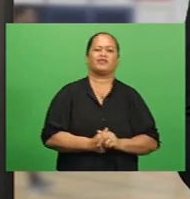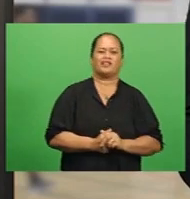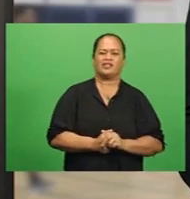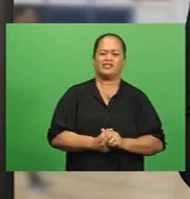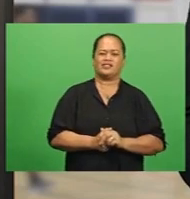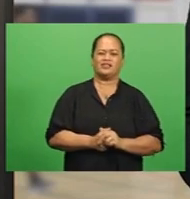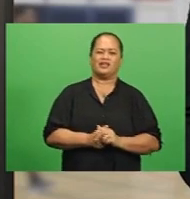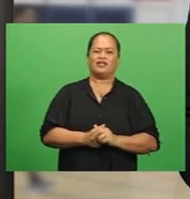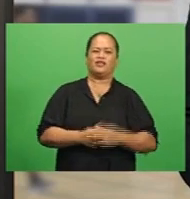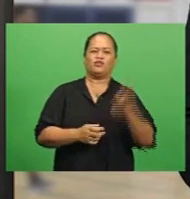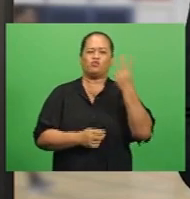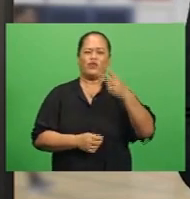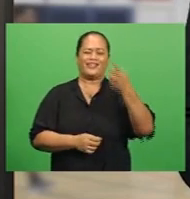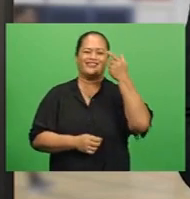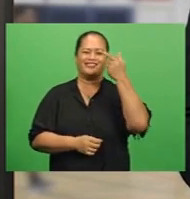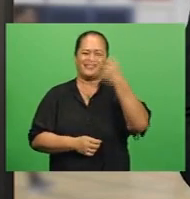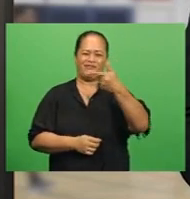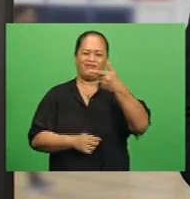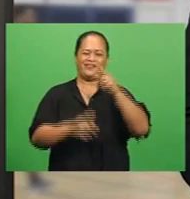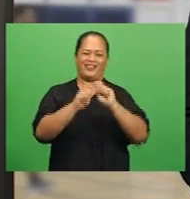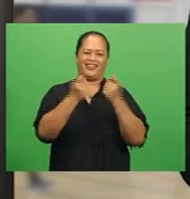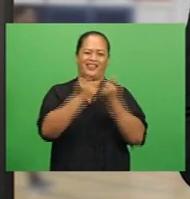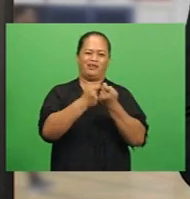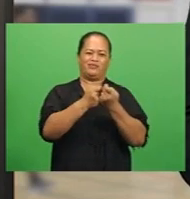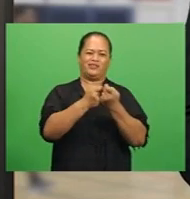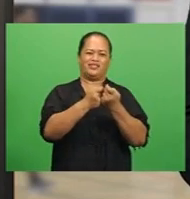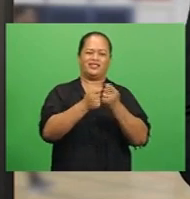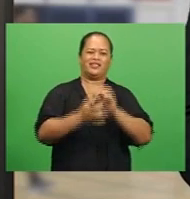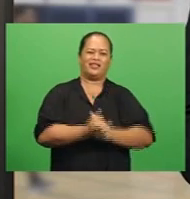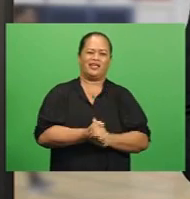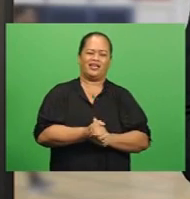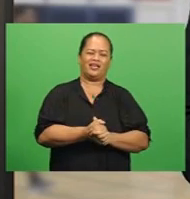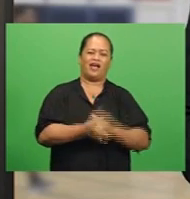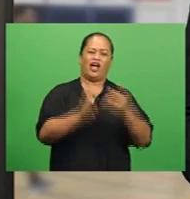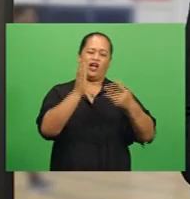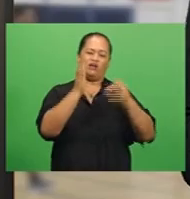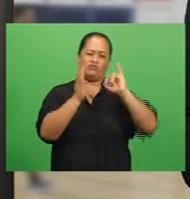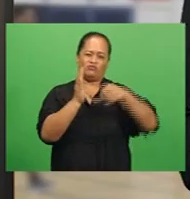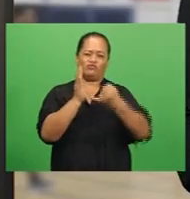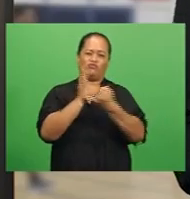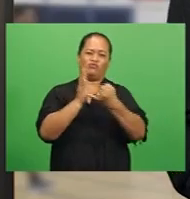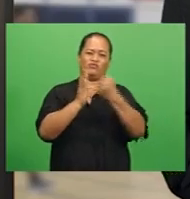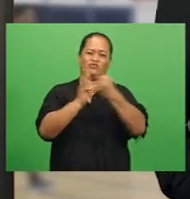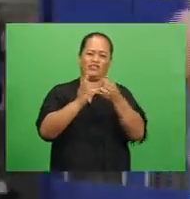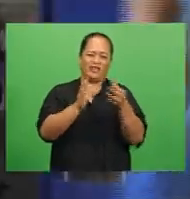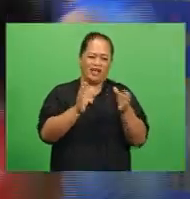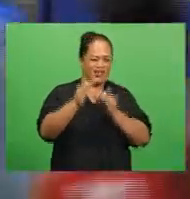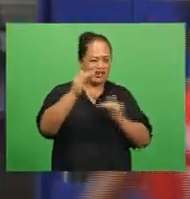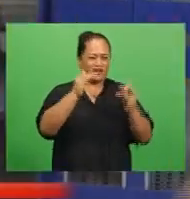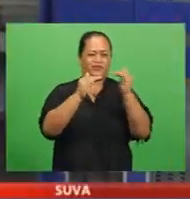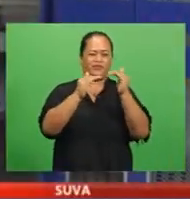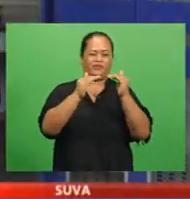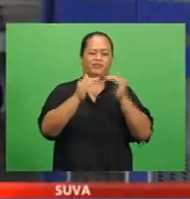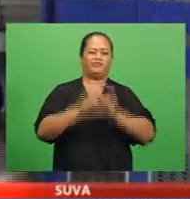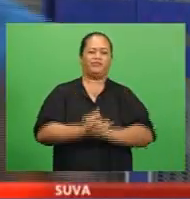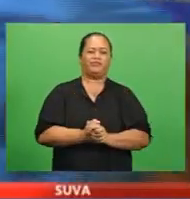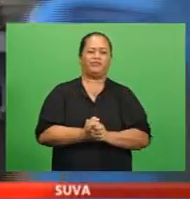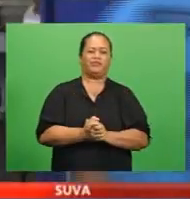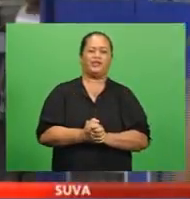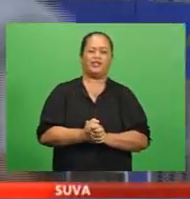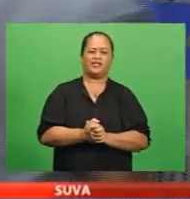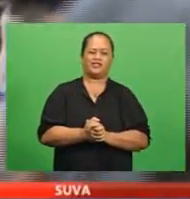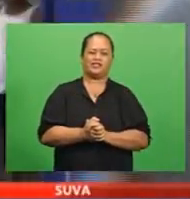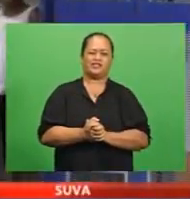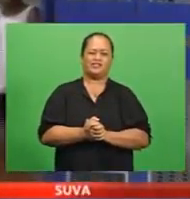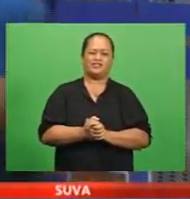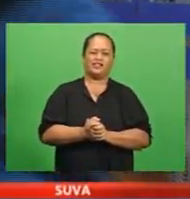with the academy being one to look out for in the junior category. Venina Rakautonga reports. Handpicked by the Federation